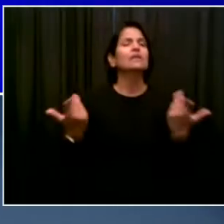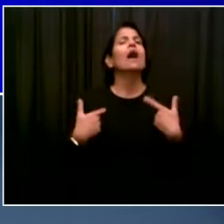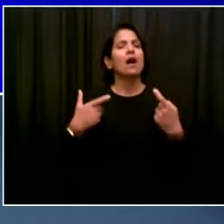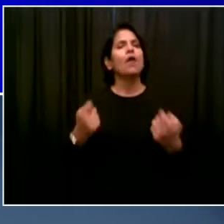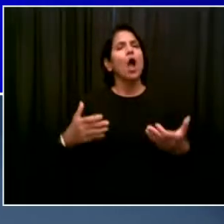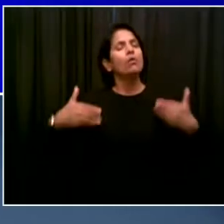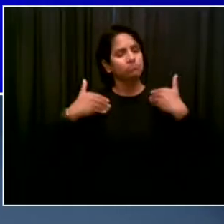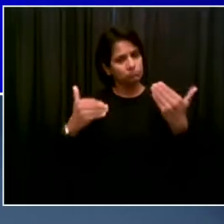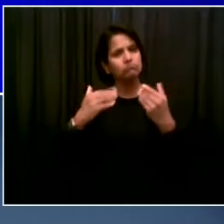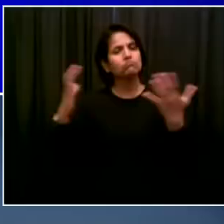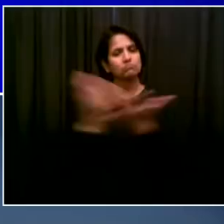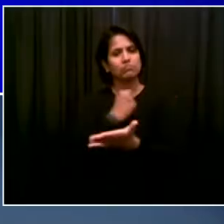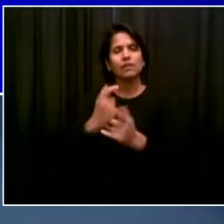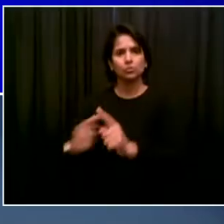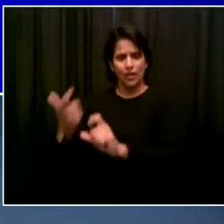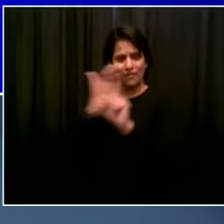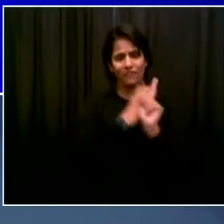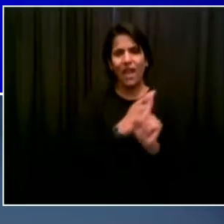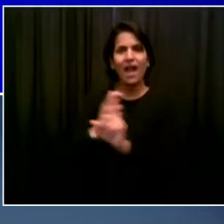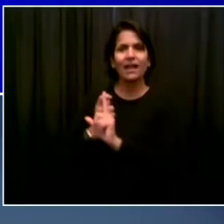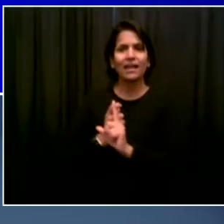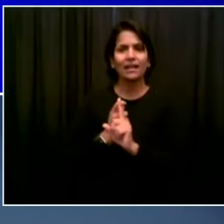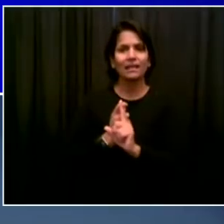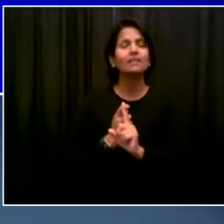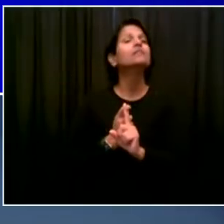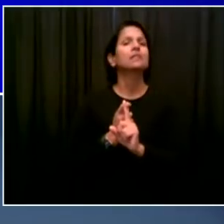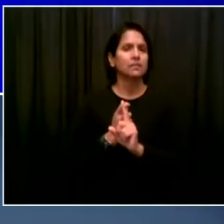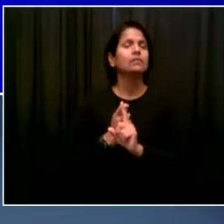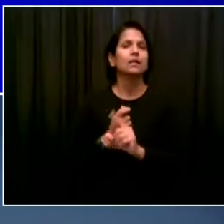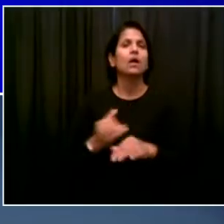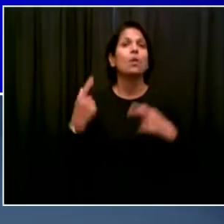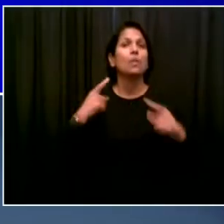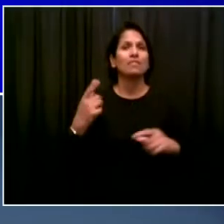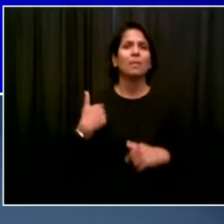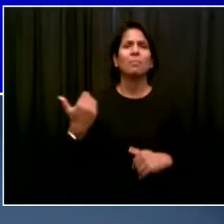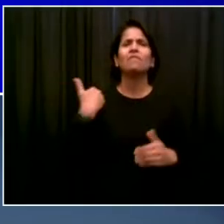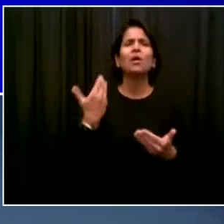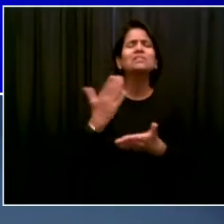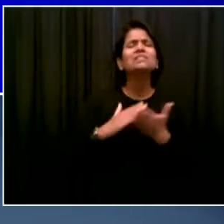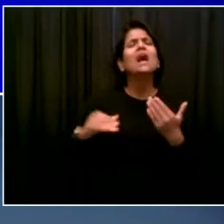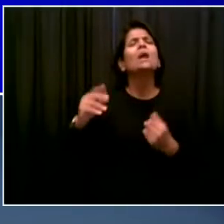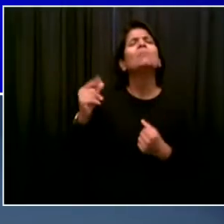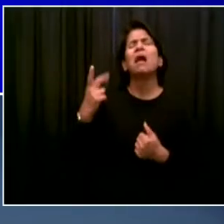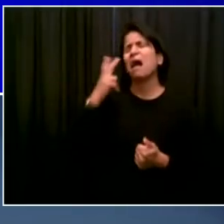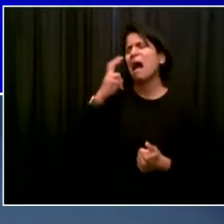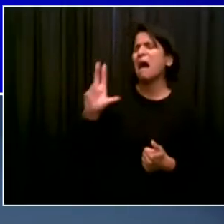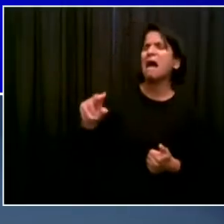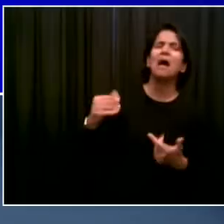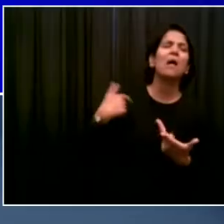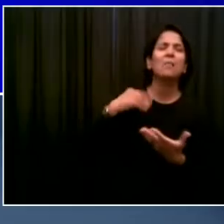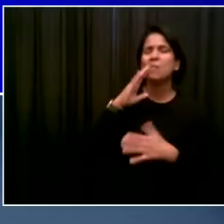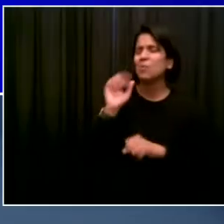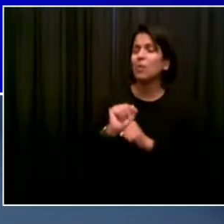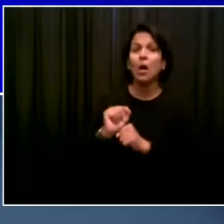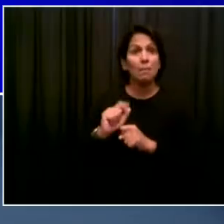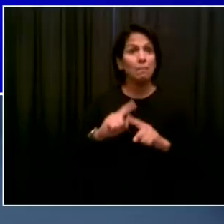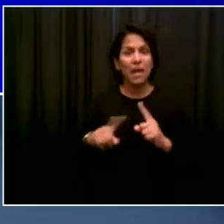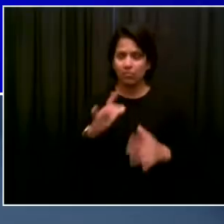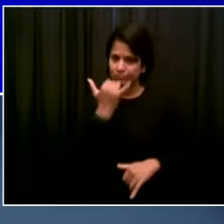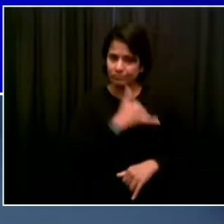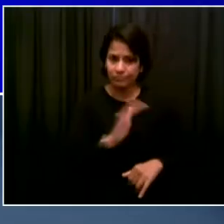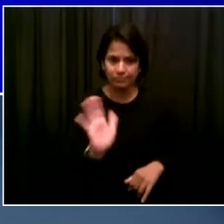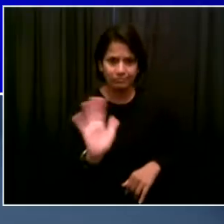it. It's not going to work the way you planned it. Guess what? It did work. It did work. We built it and people came. People got